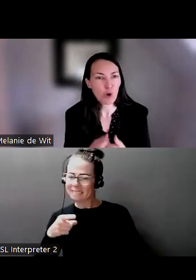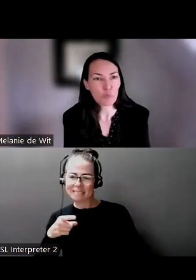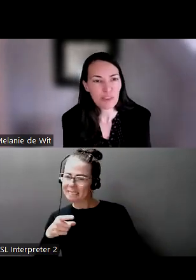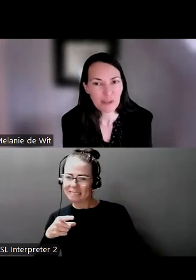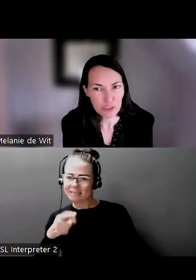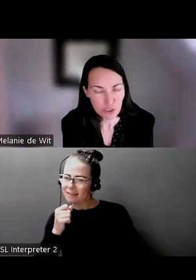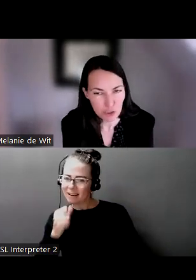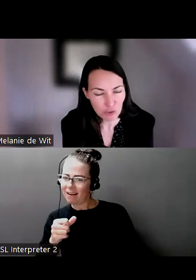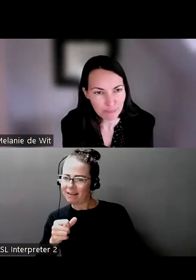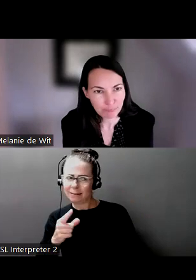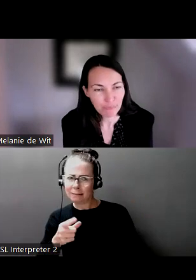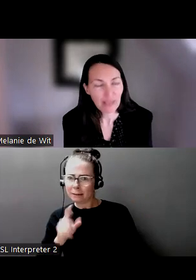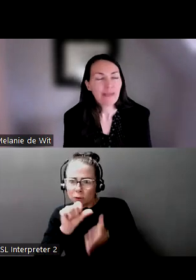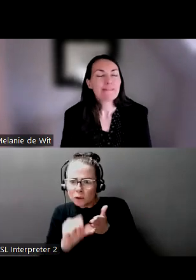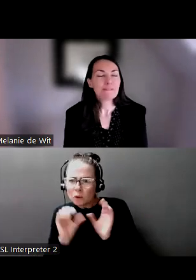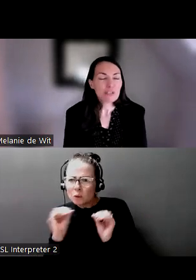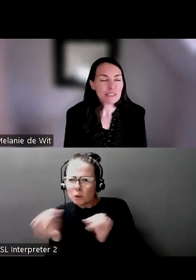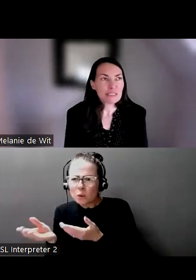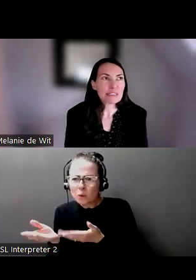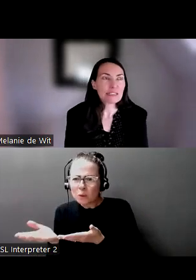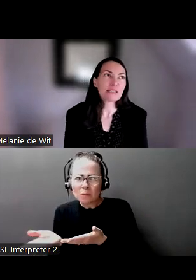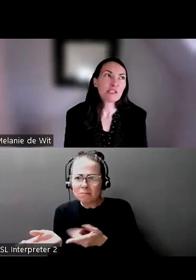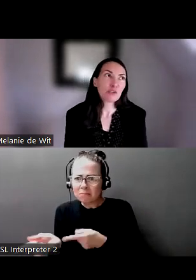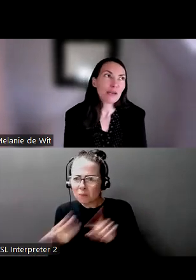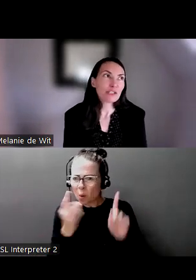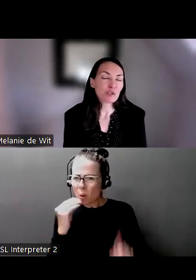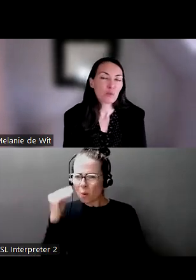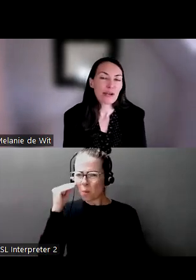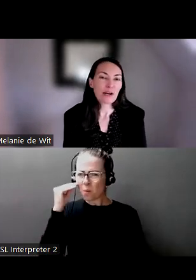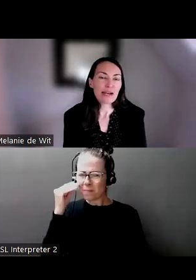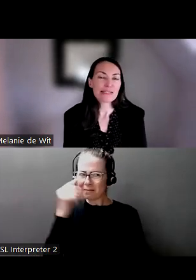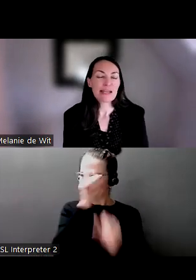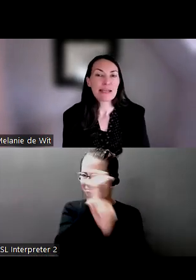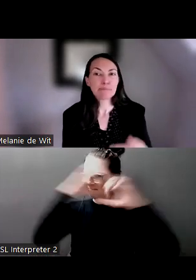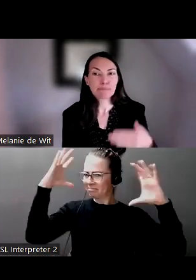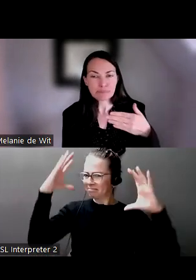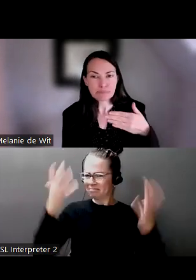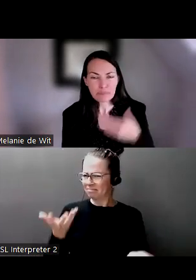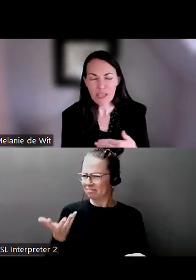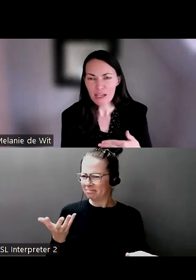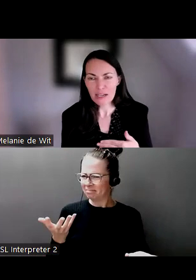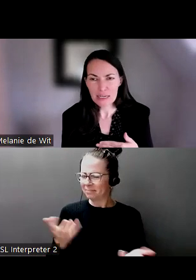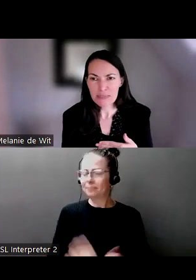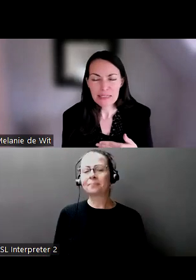you go home without surgery. Versus a situation where I say,